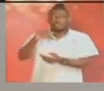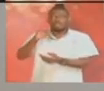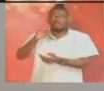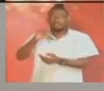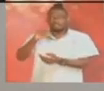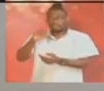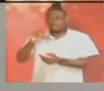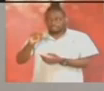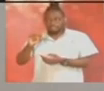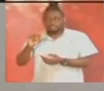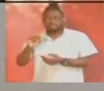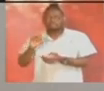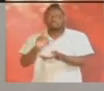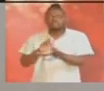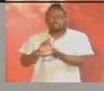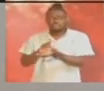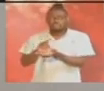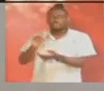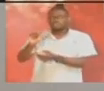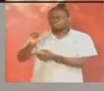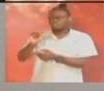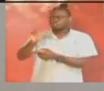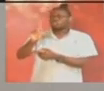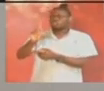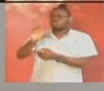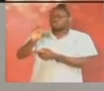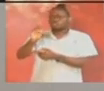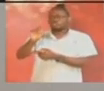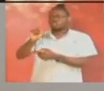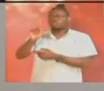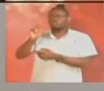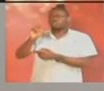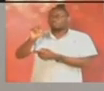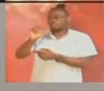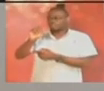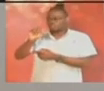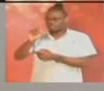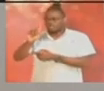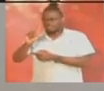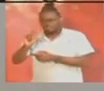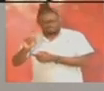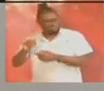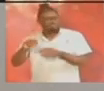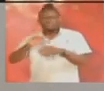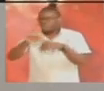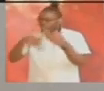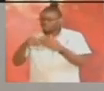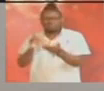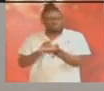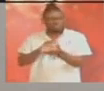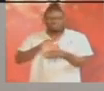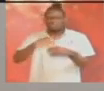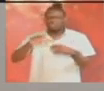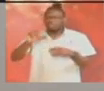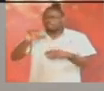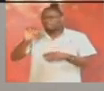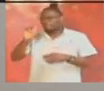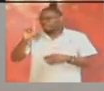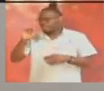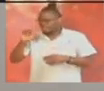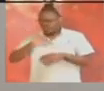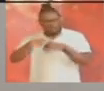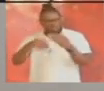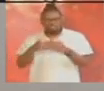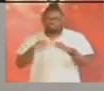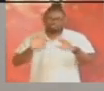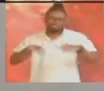Southwest Regional Health Authority, to all members of the media and the listening public, good morning. The specific issue that I've